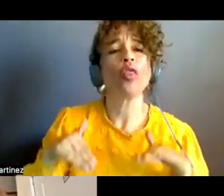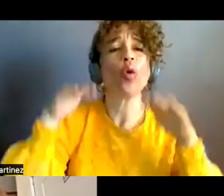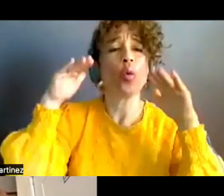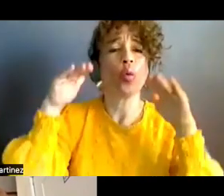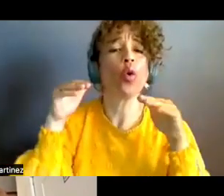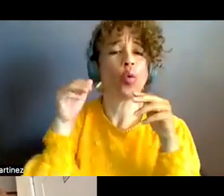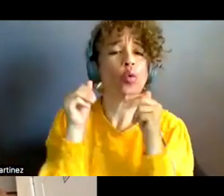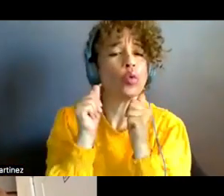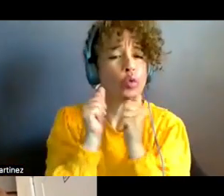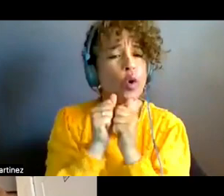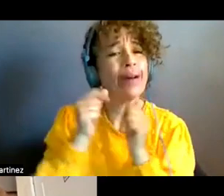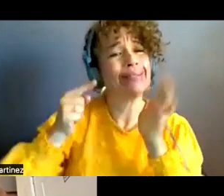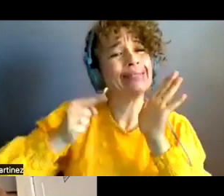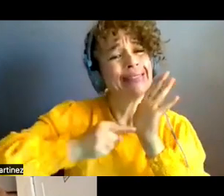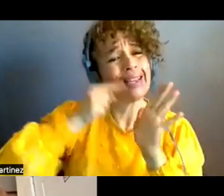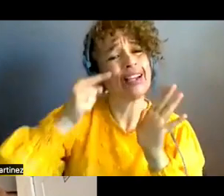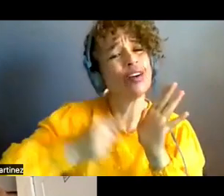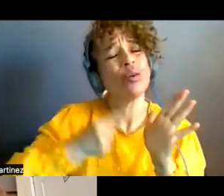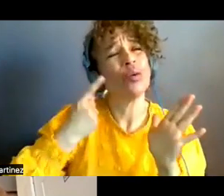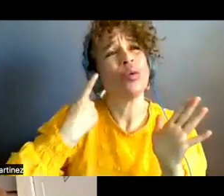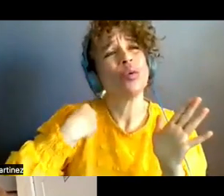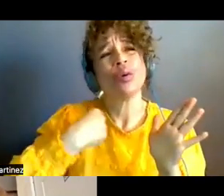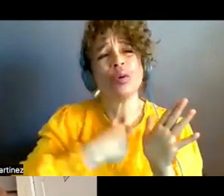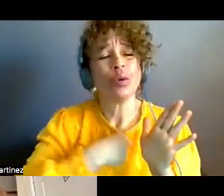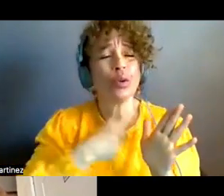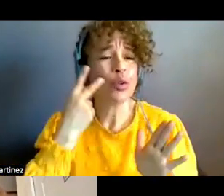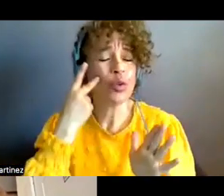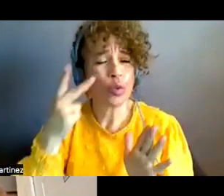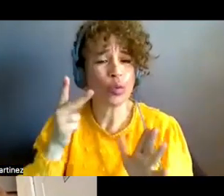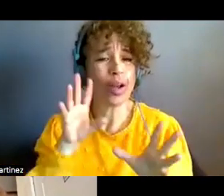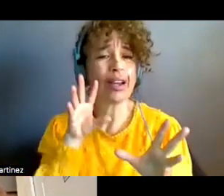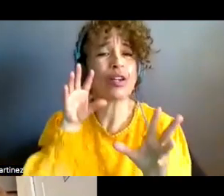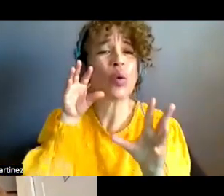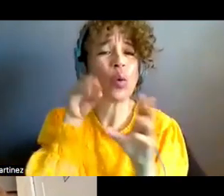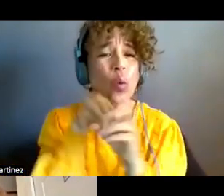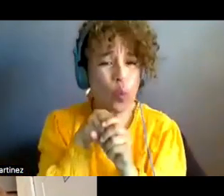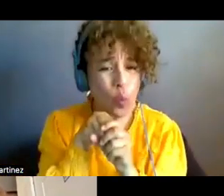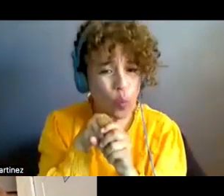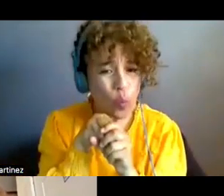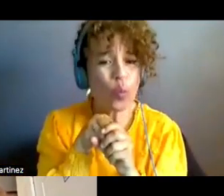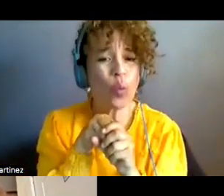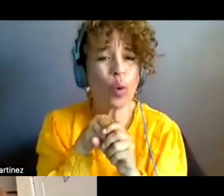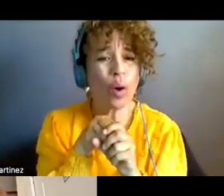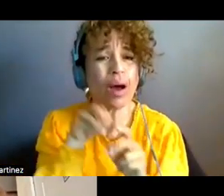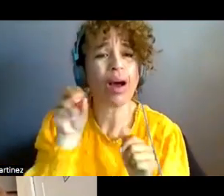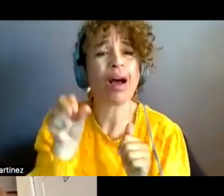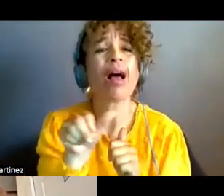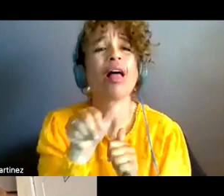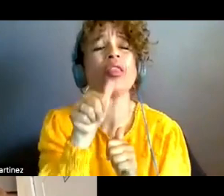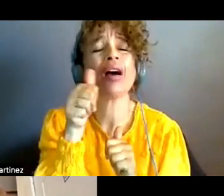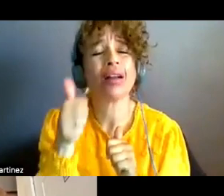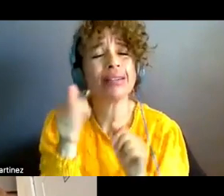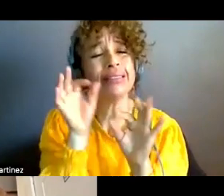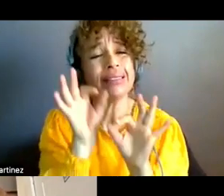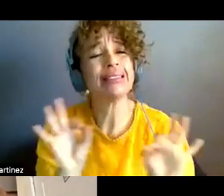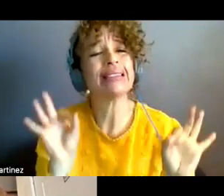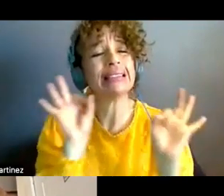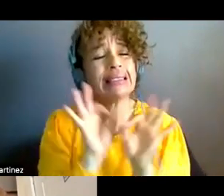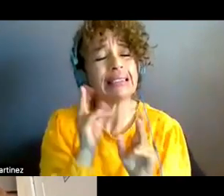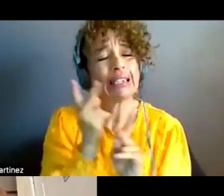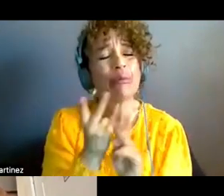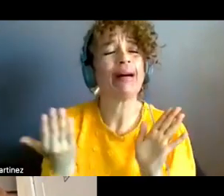know, and sometimes we don't seem to include that into other countries. So it's important to keep,